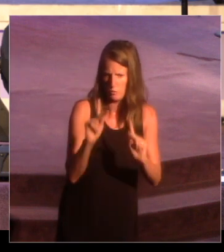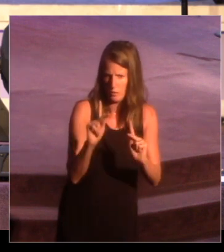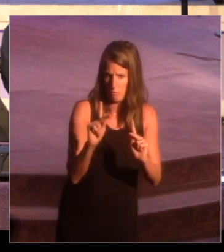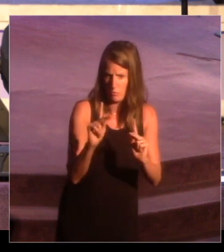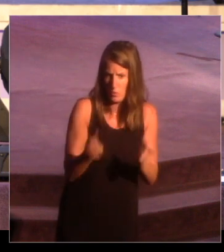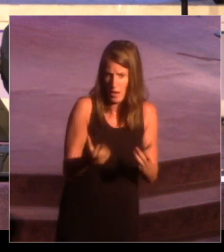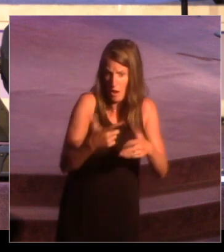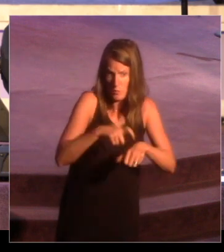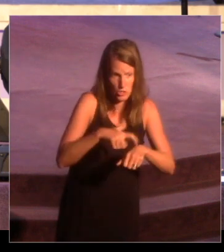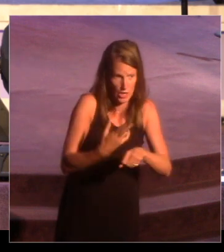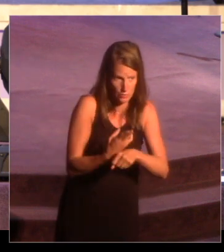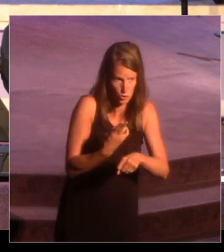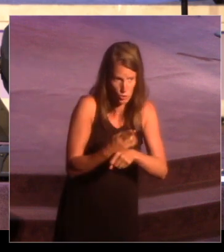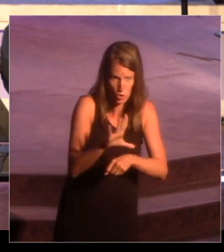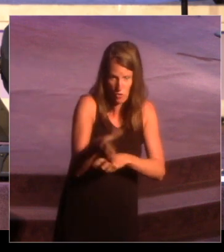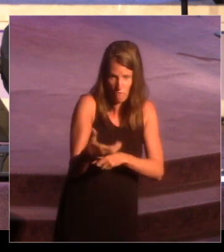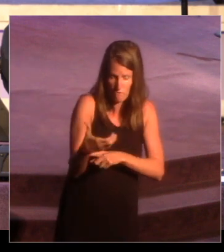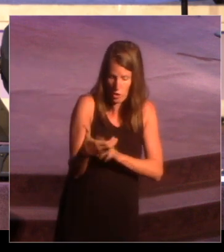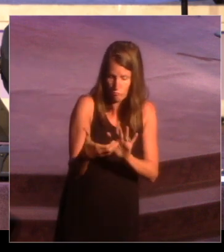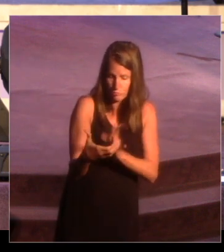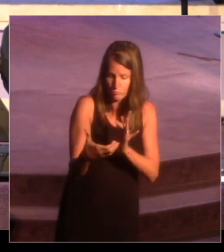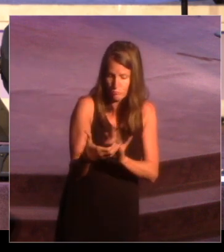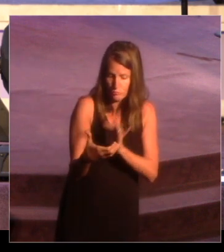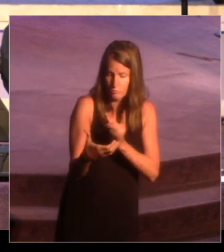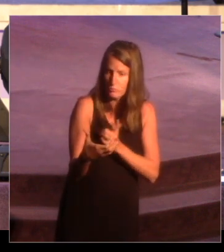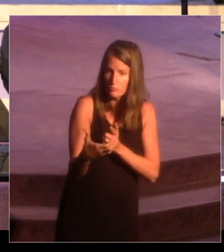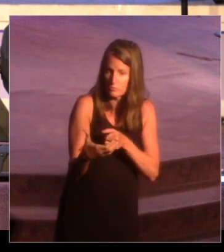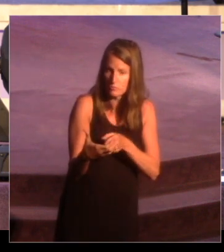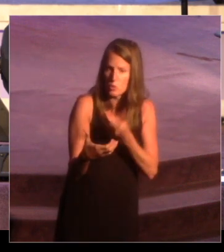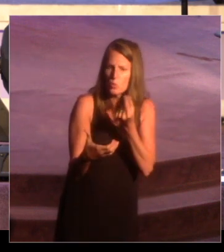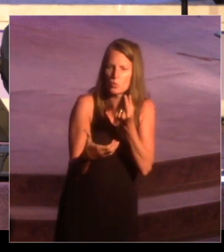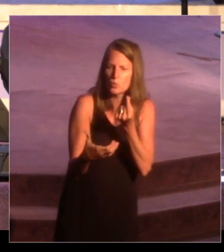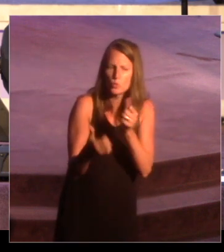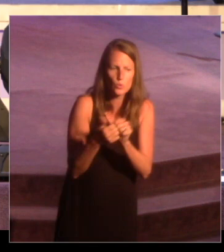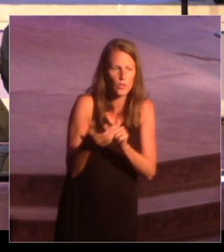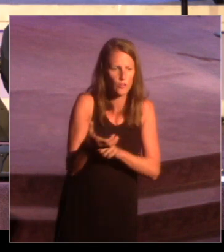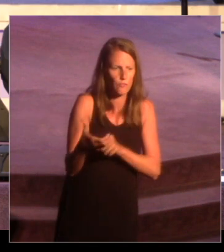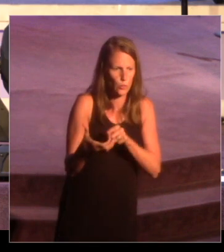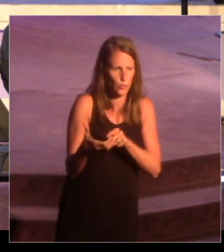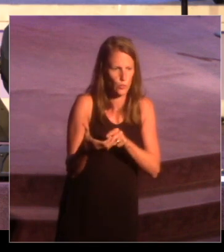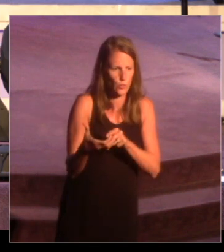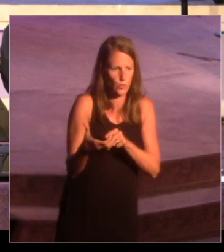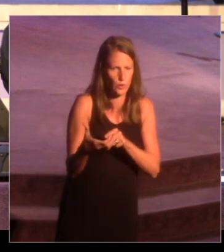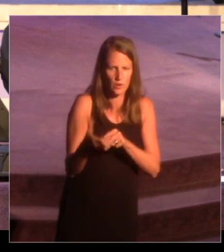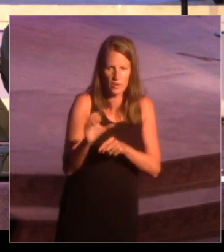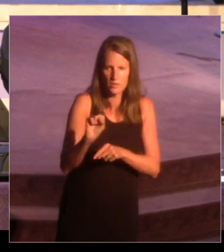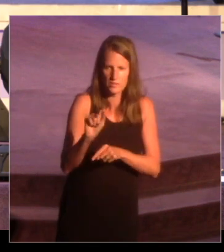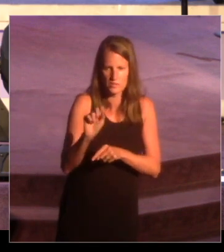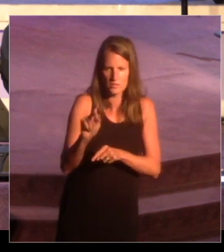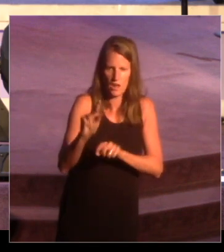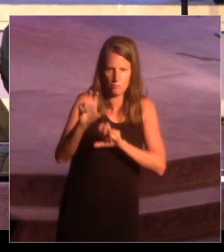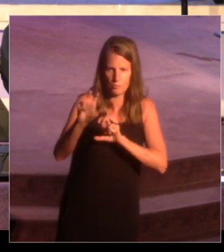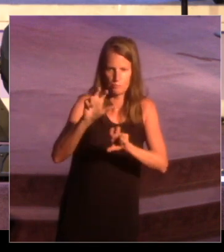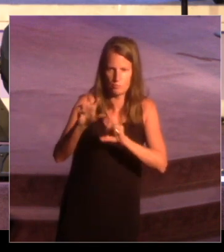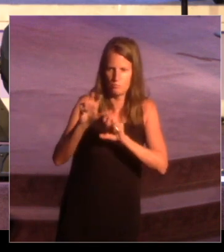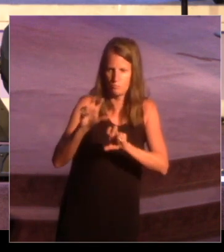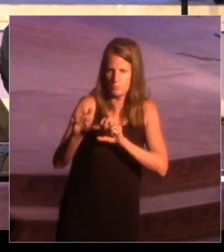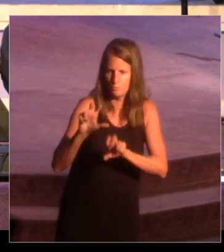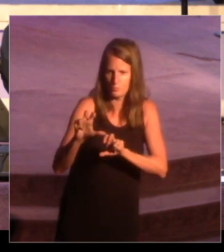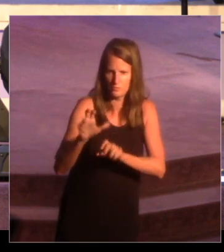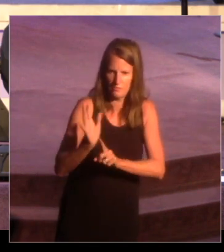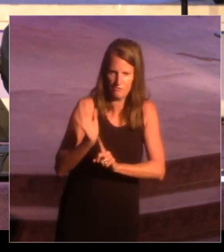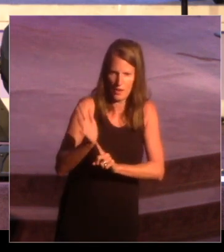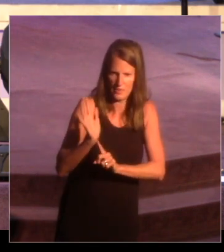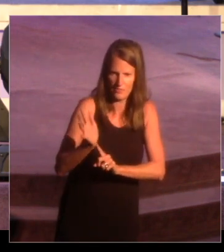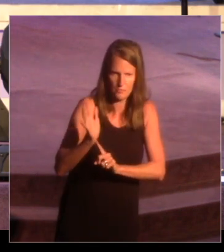others? How much time are you on your phone each week? When you're on your phone, what are you looking at? Are you refreshing the stock market every 5 minutes to